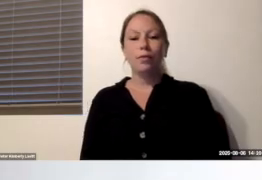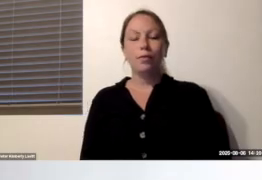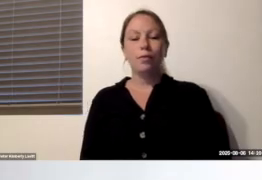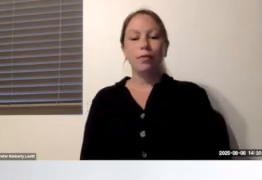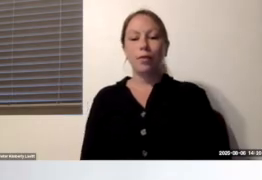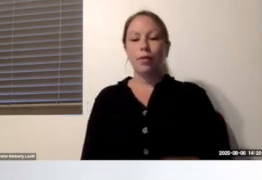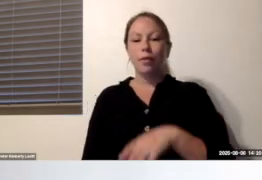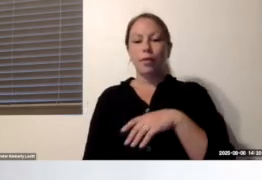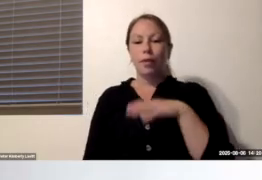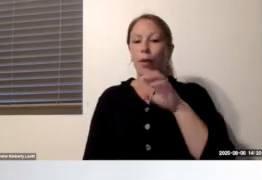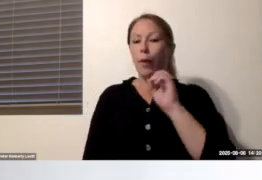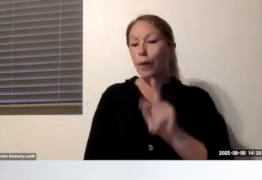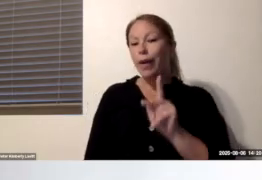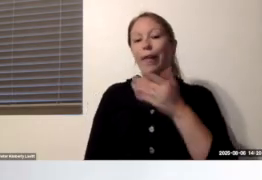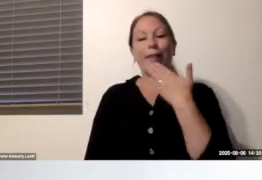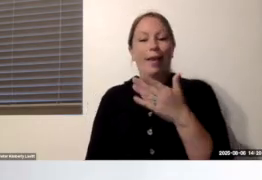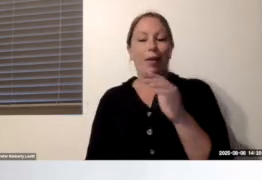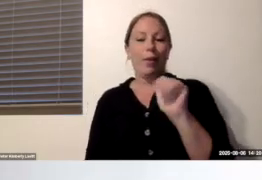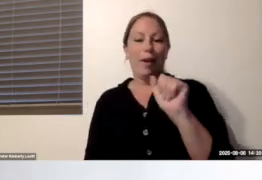Thanks, Lisa. Thank you, Adam.